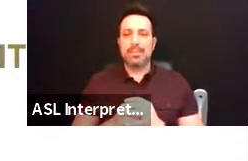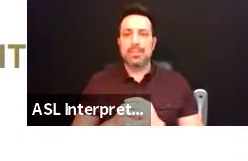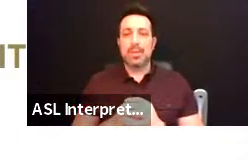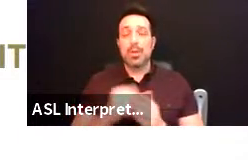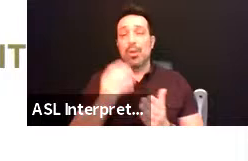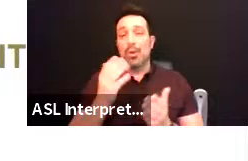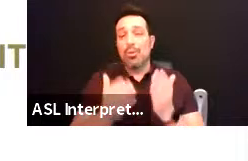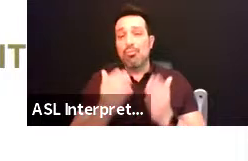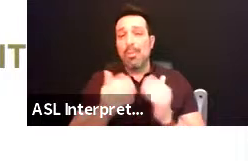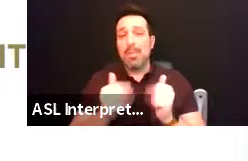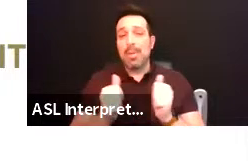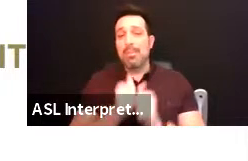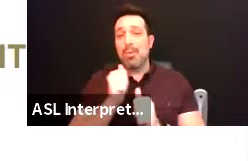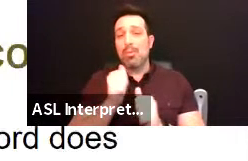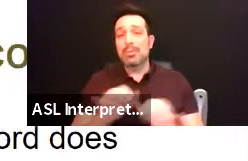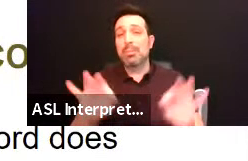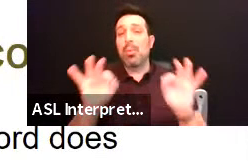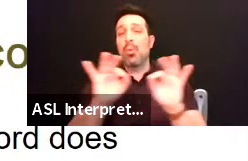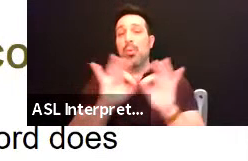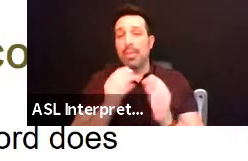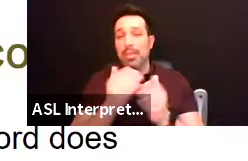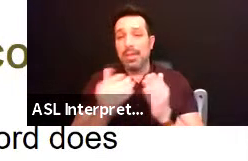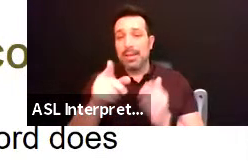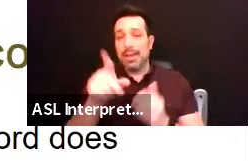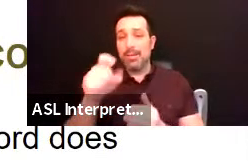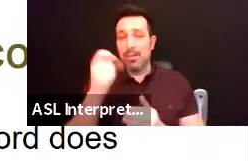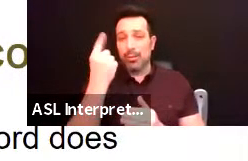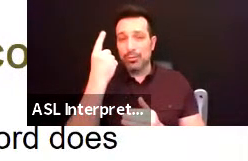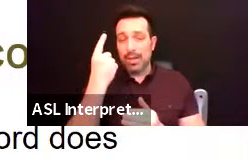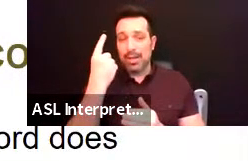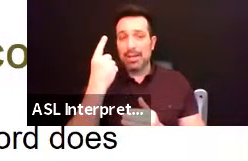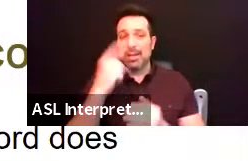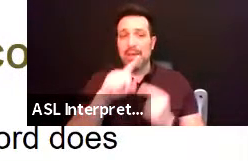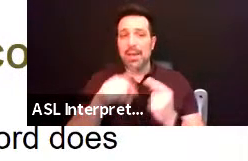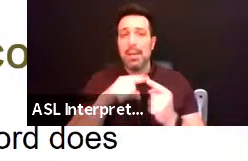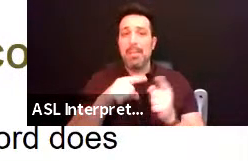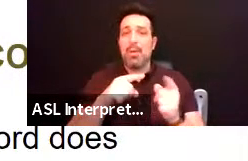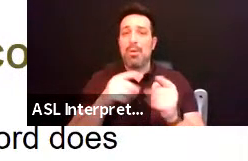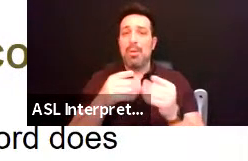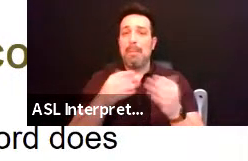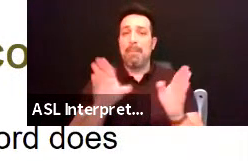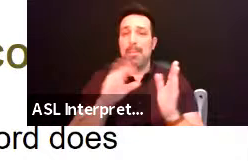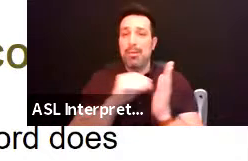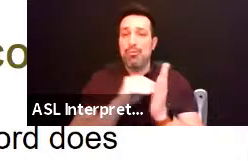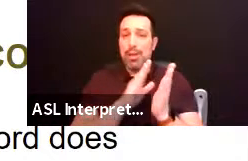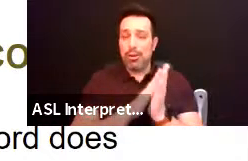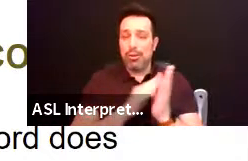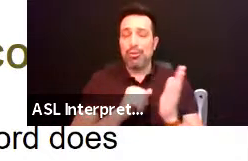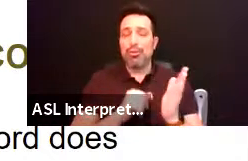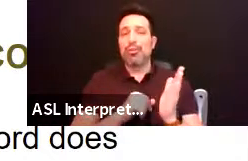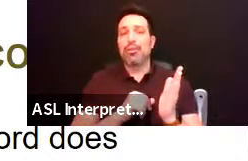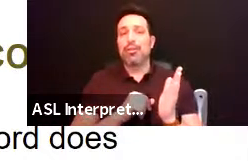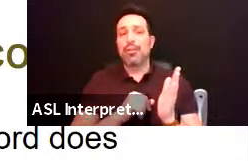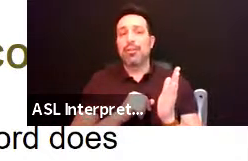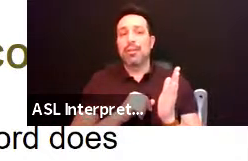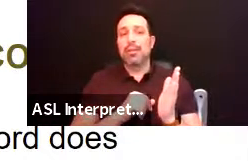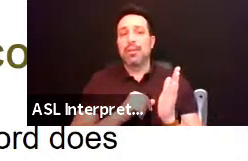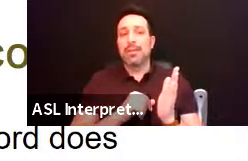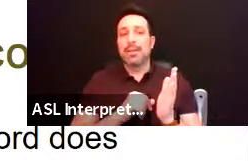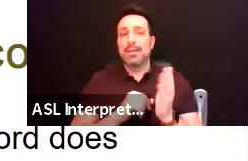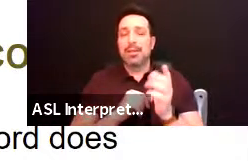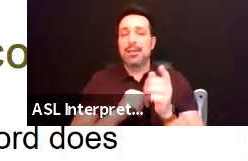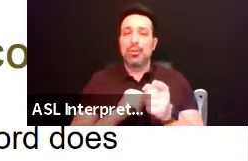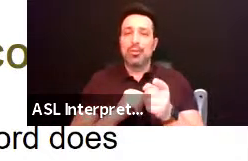Probably the most important thing to understand about public records is that since